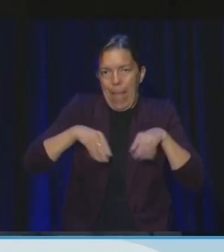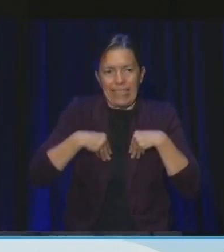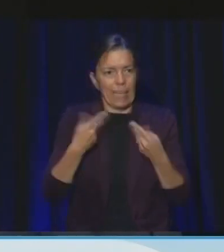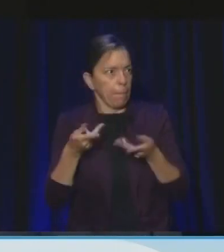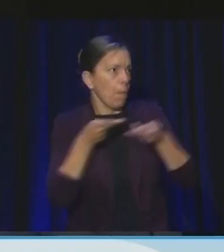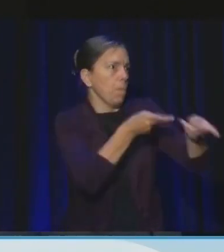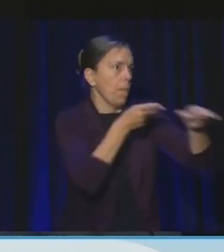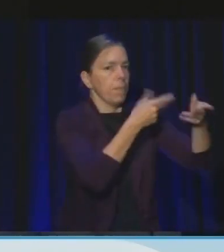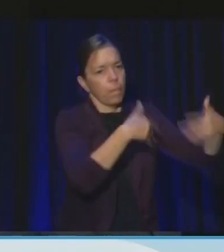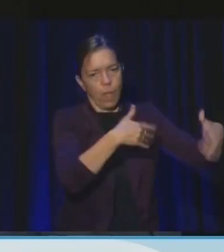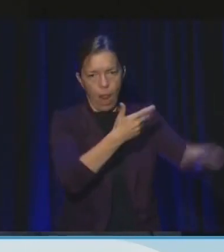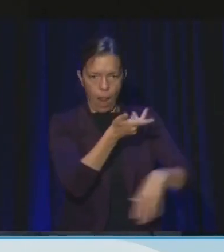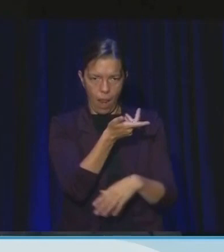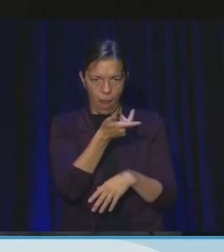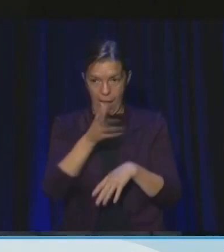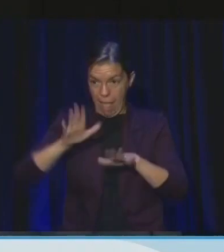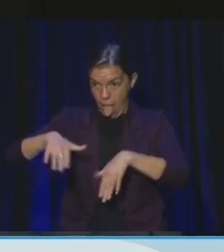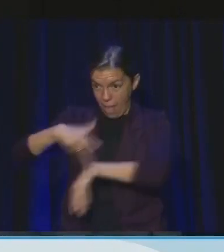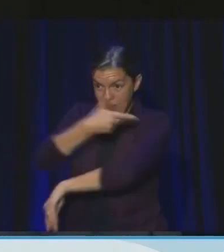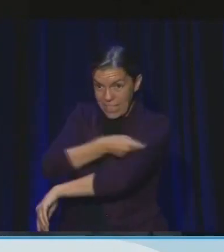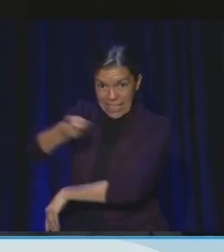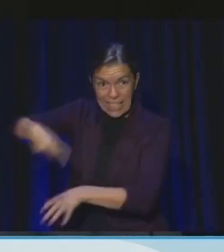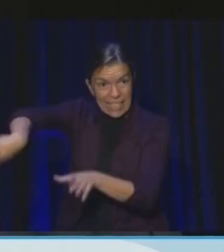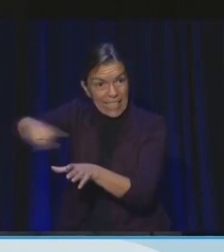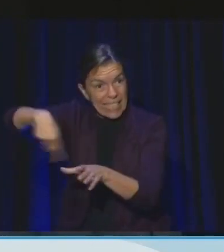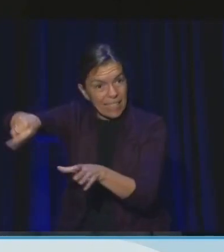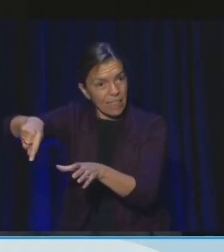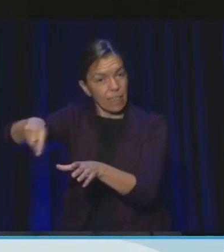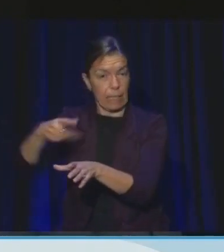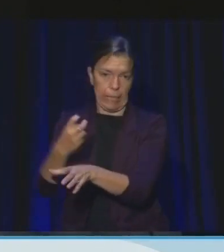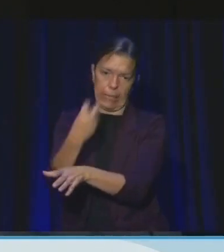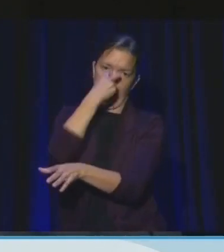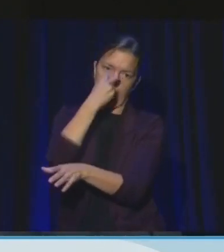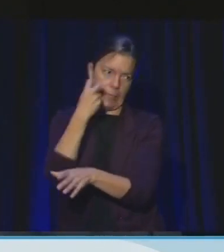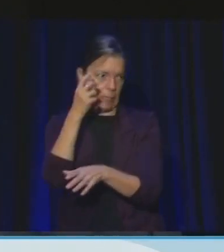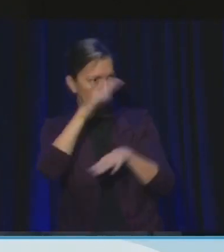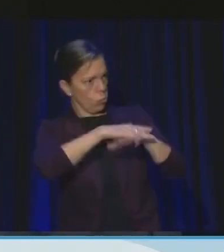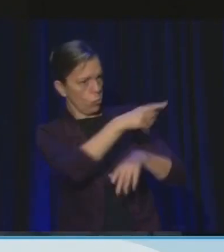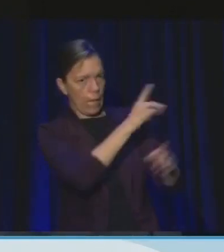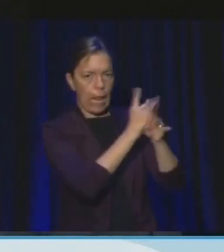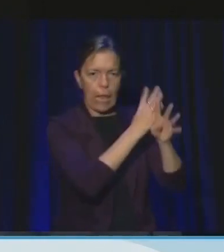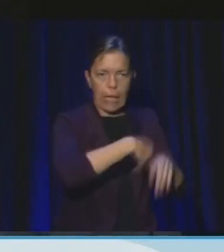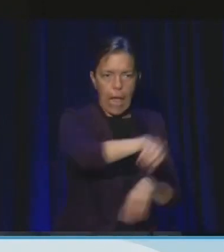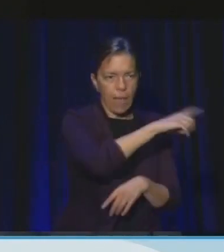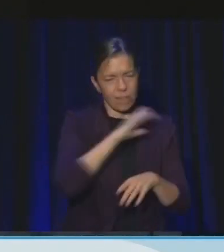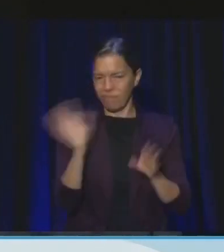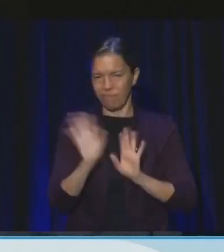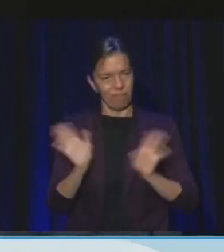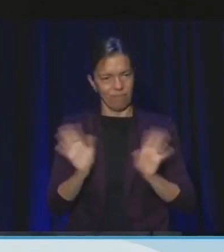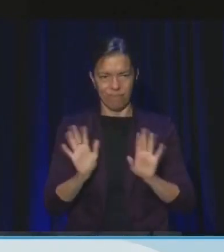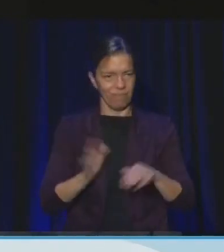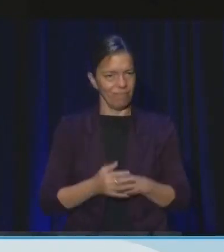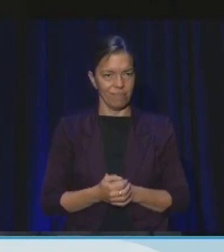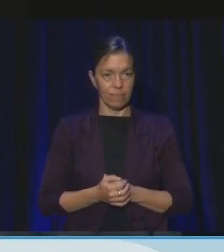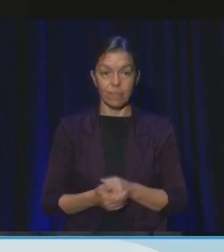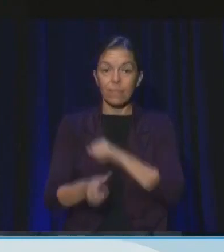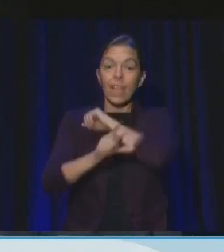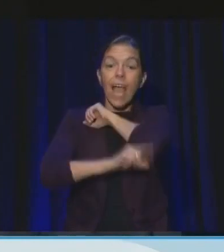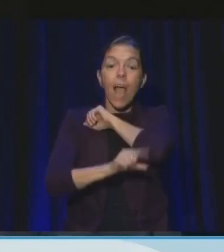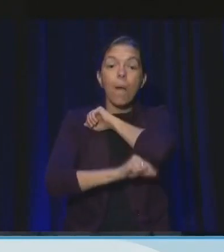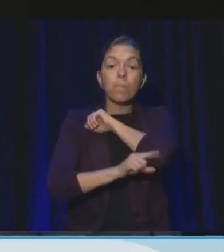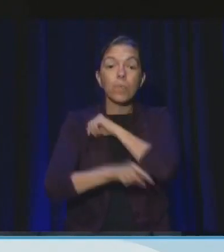people at risk. There are already many who are exhausted, but at the same time, we don't to lose